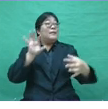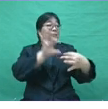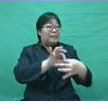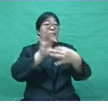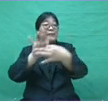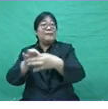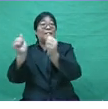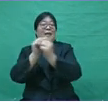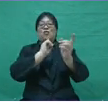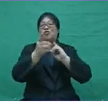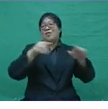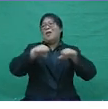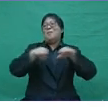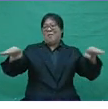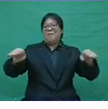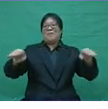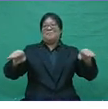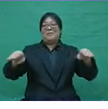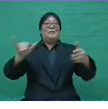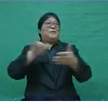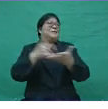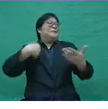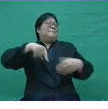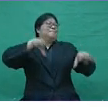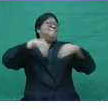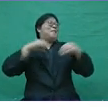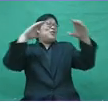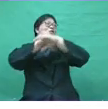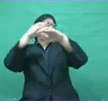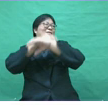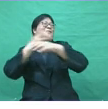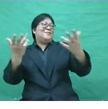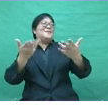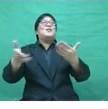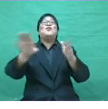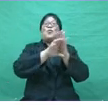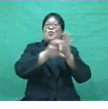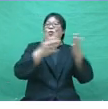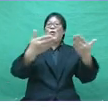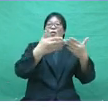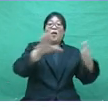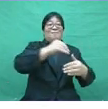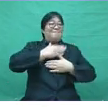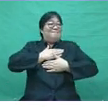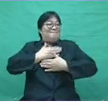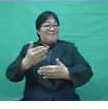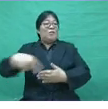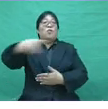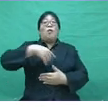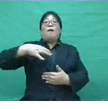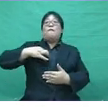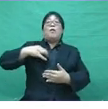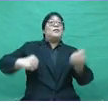with digital platforms in view of challenges faced such as the openness and willingness for voluntary